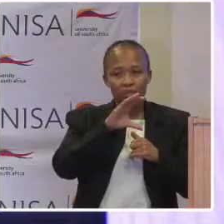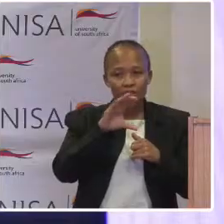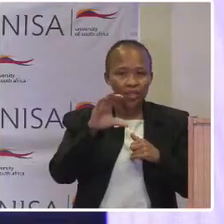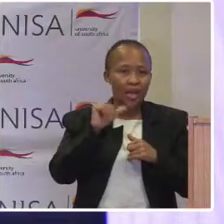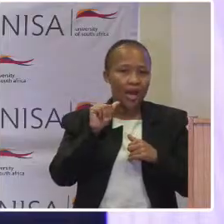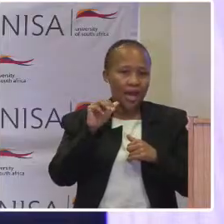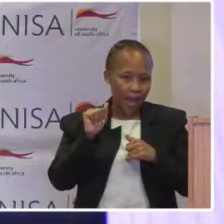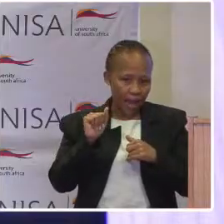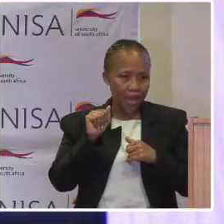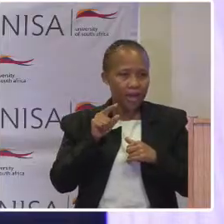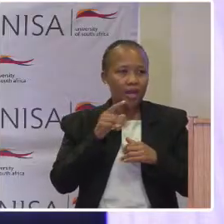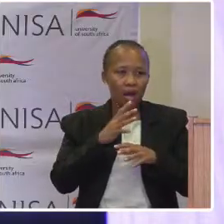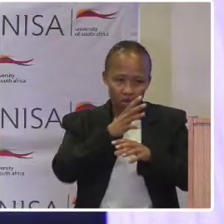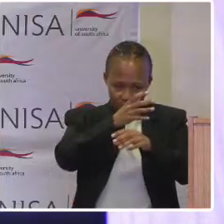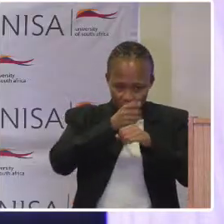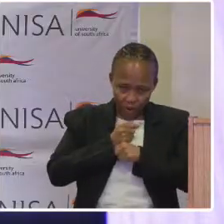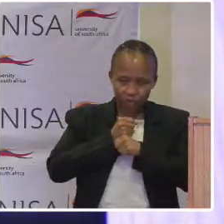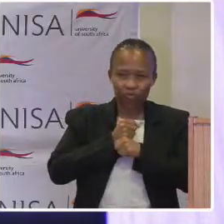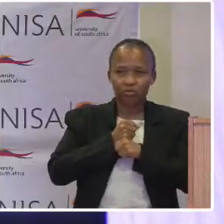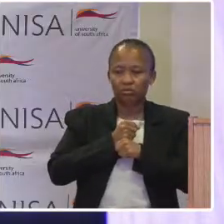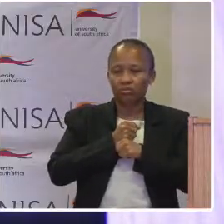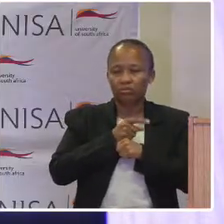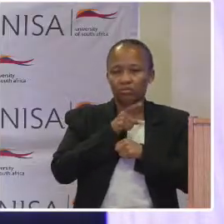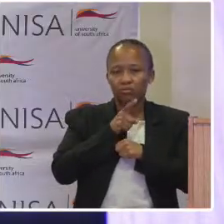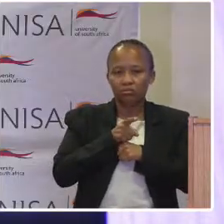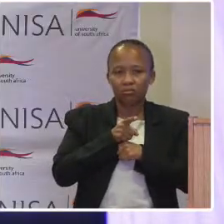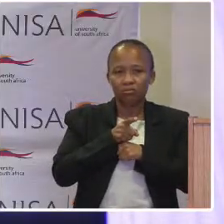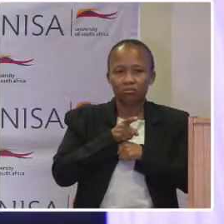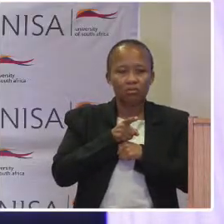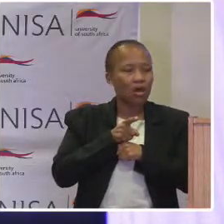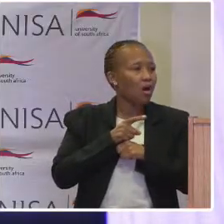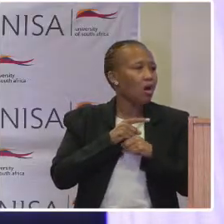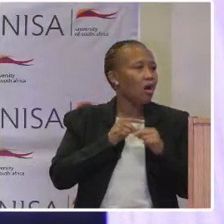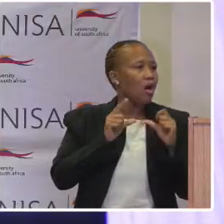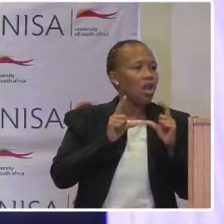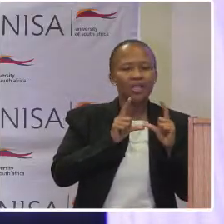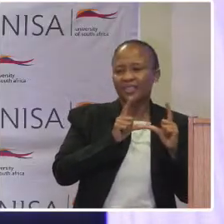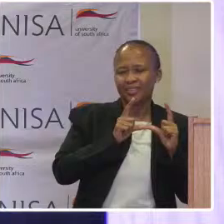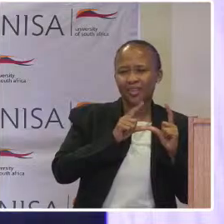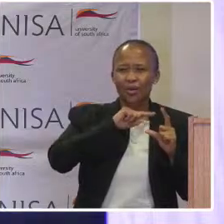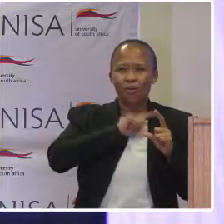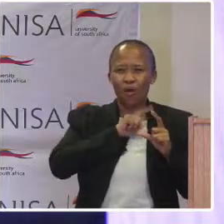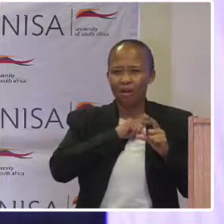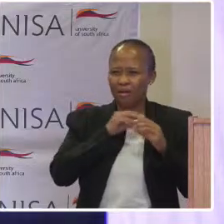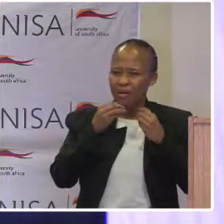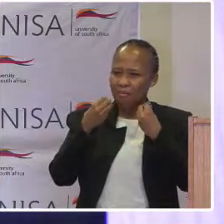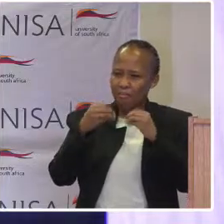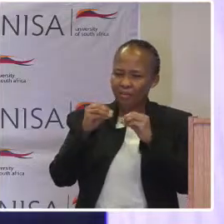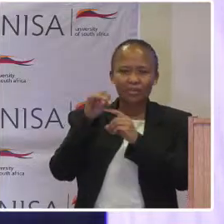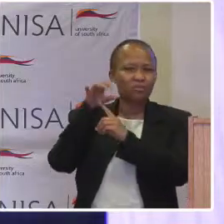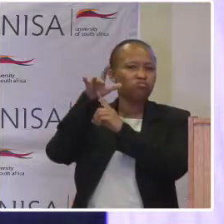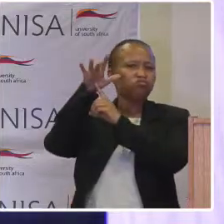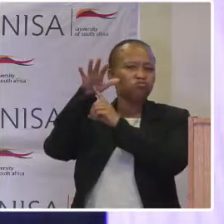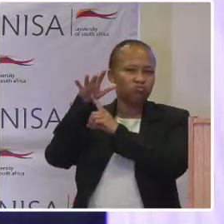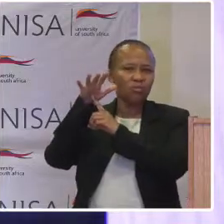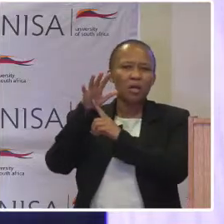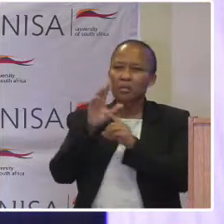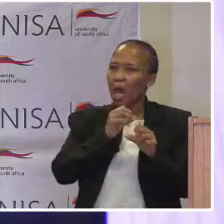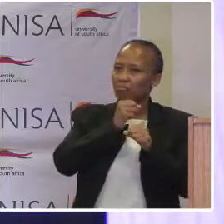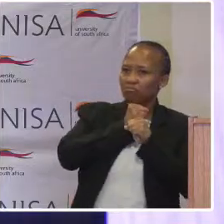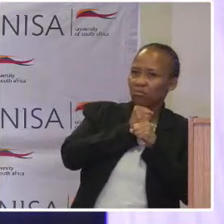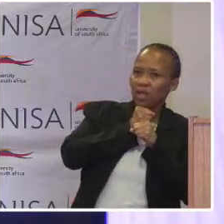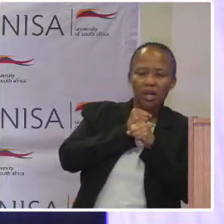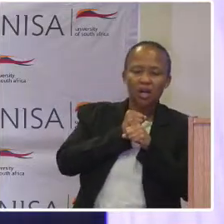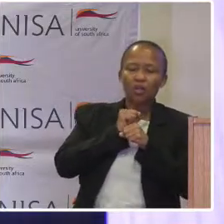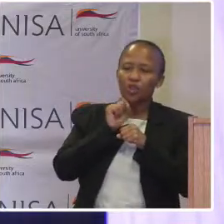license in terms of allowing this type of business to fully function in South Africa. They